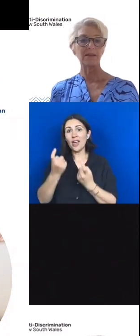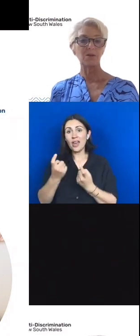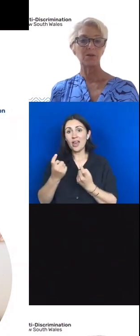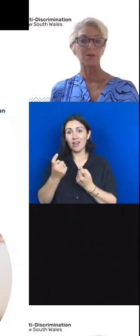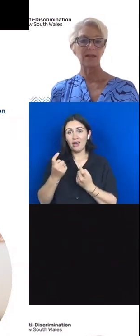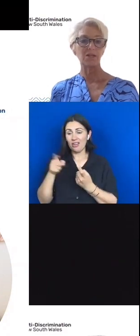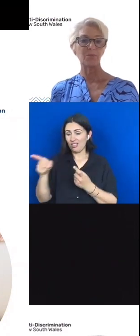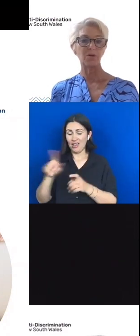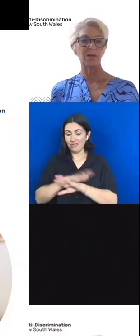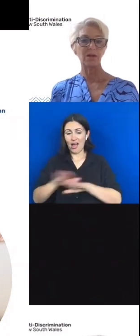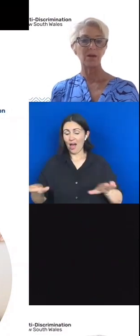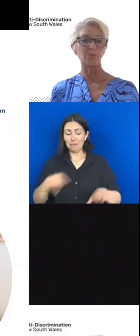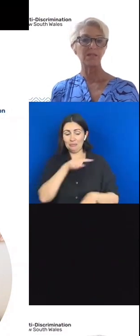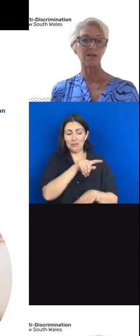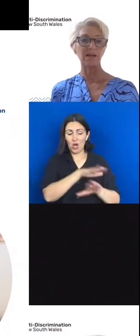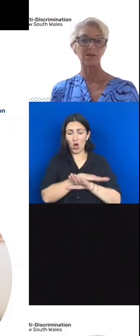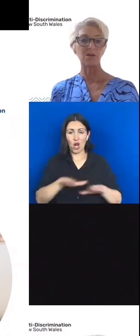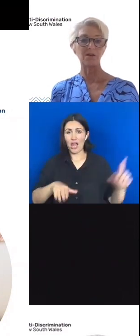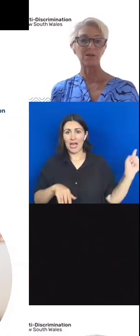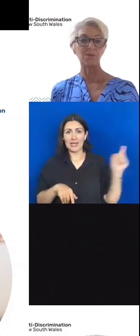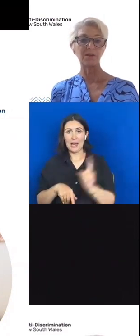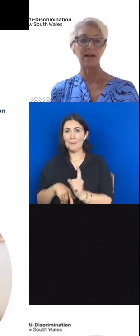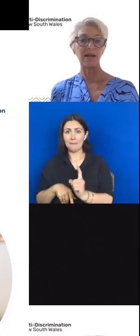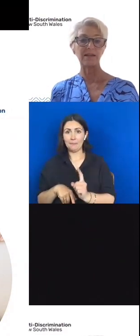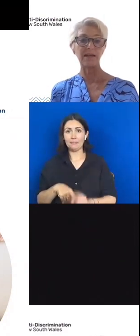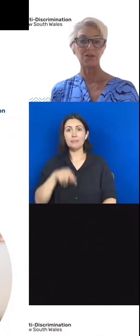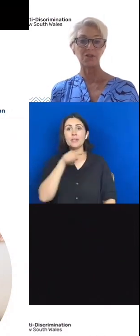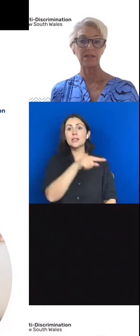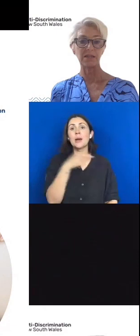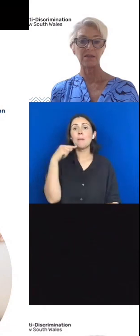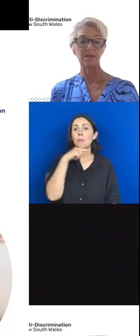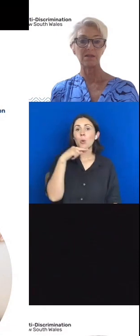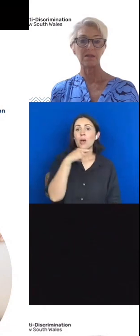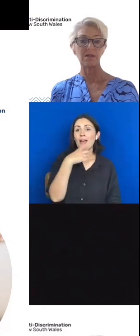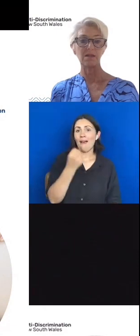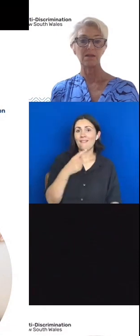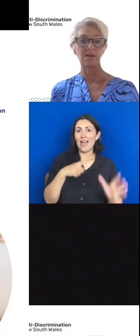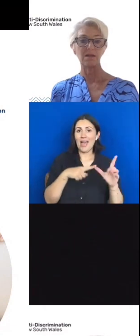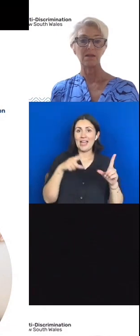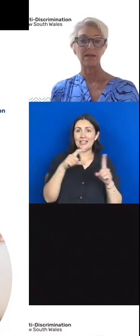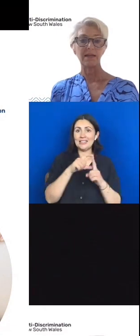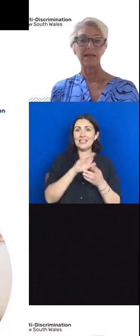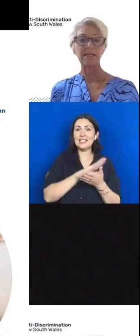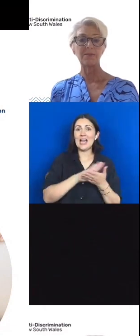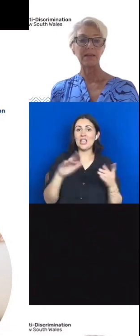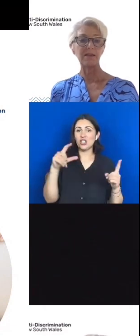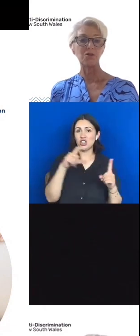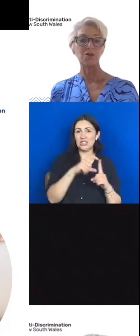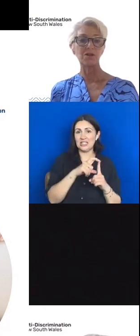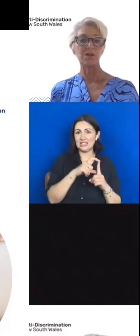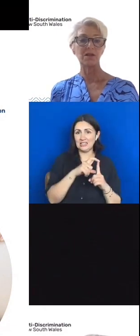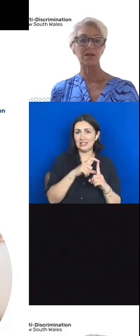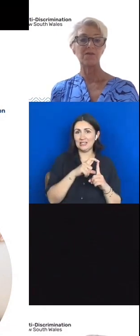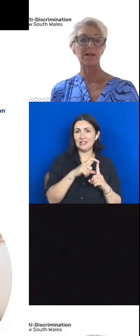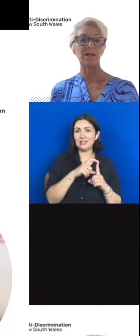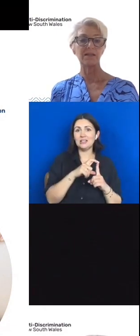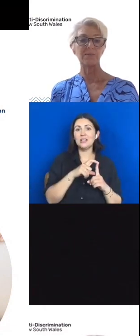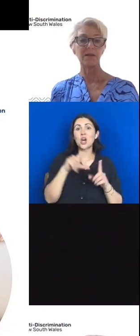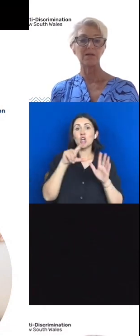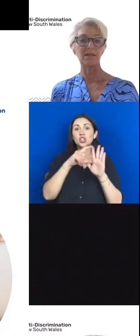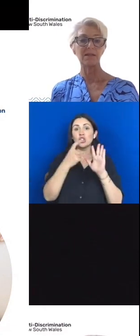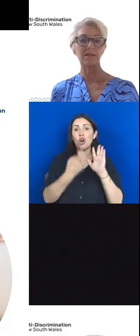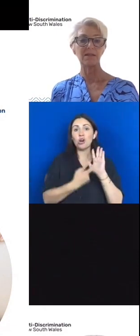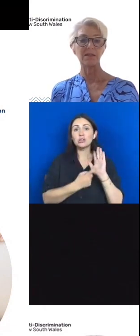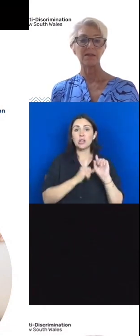Emil is a school-aged boy and was diagnosed with ADHD. His paediatrician advised